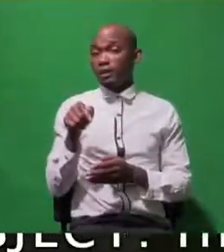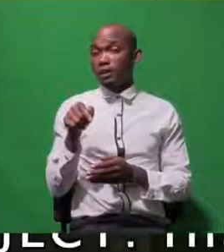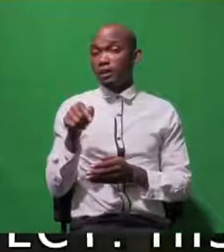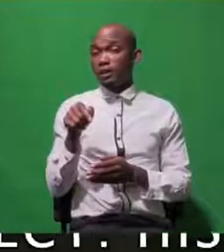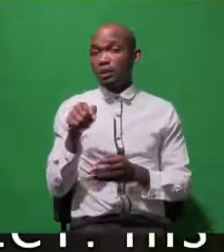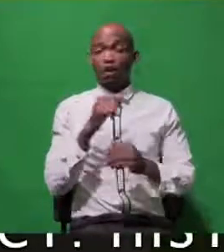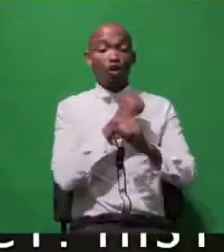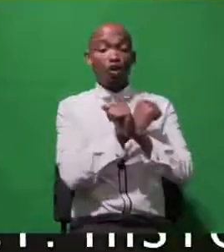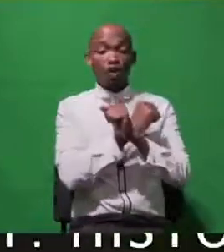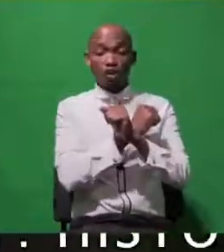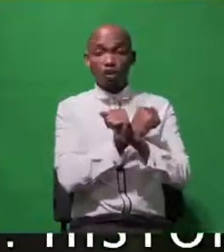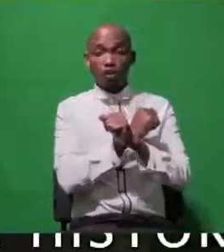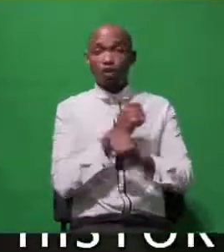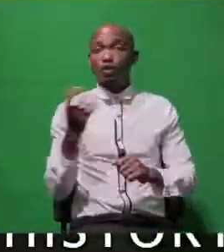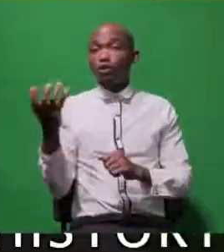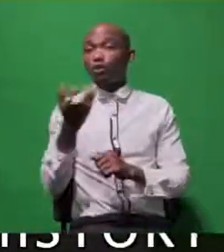social services